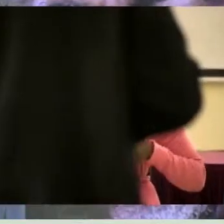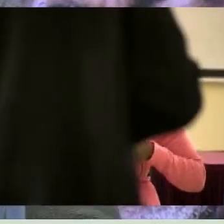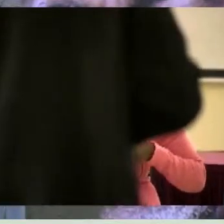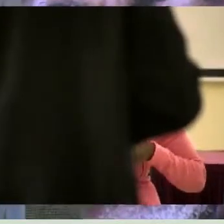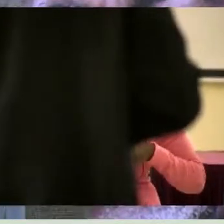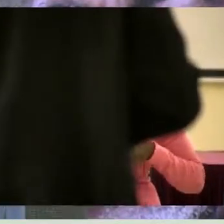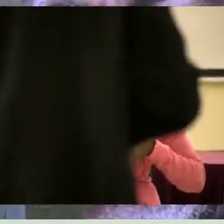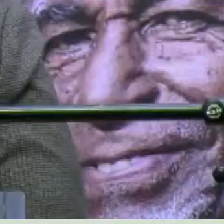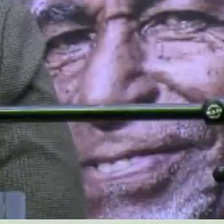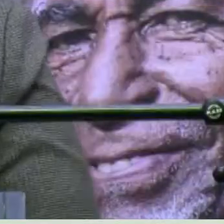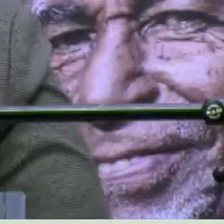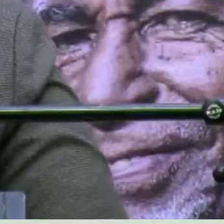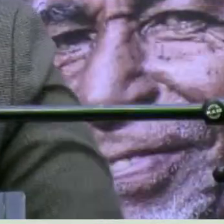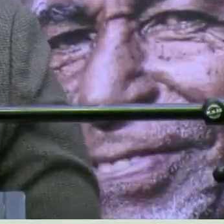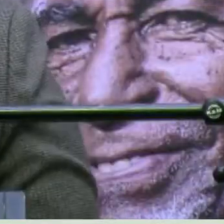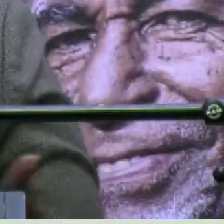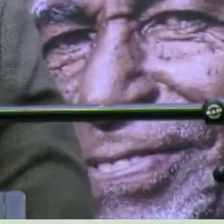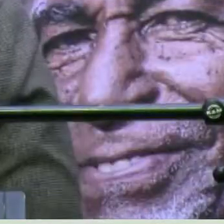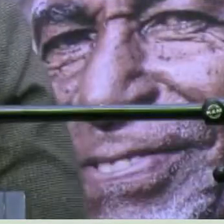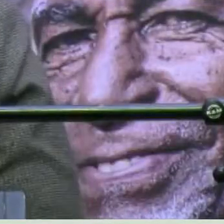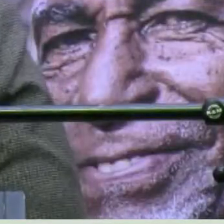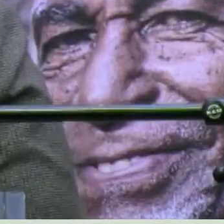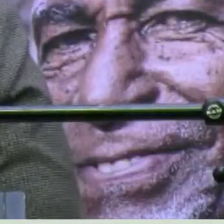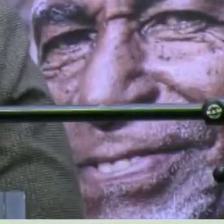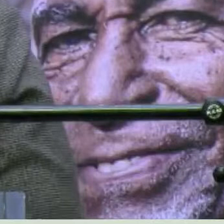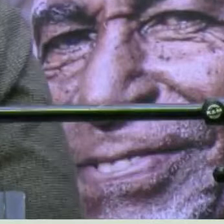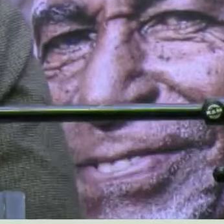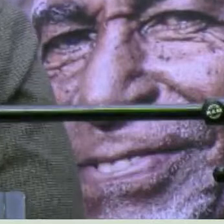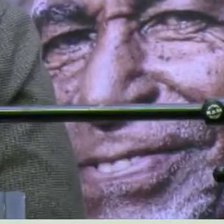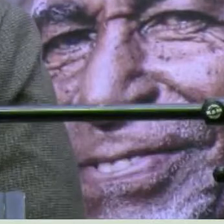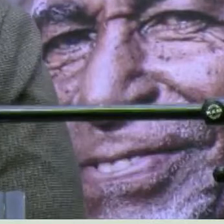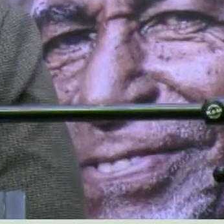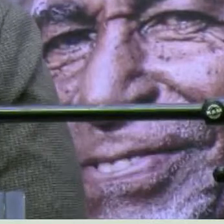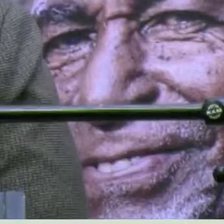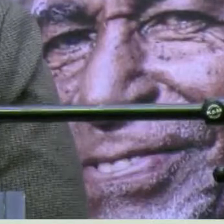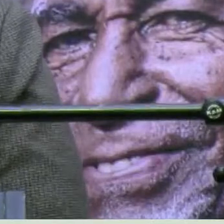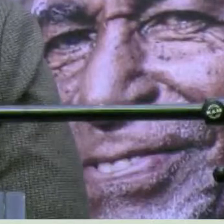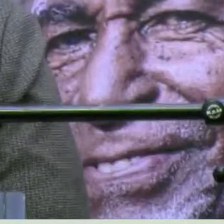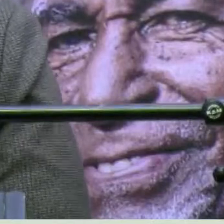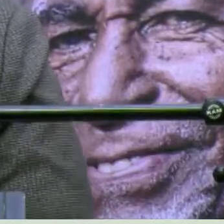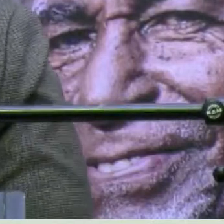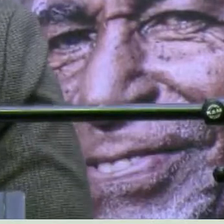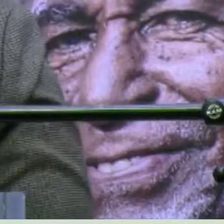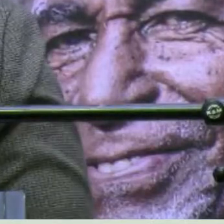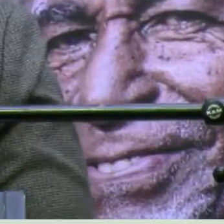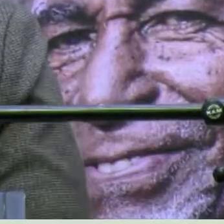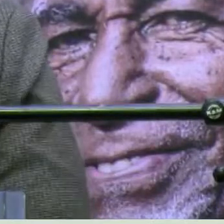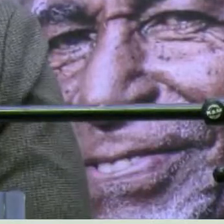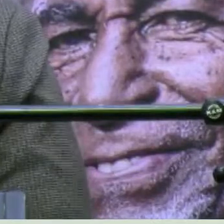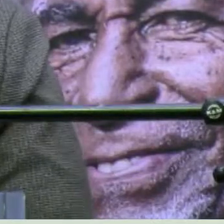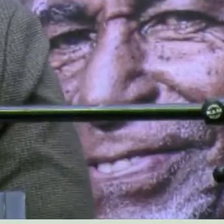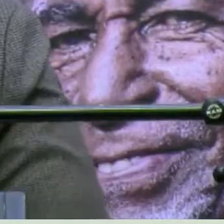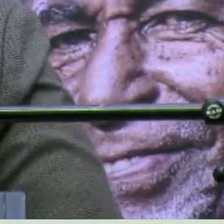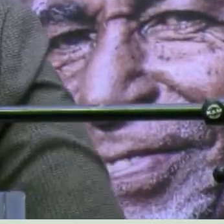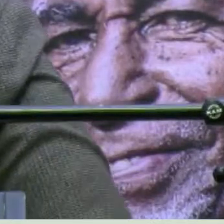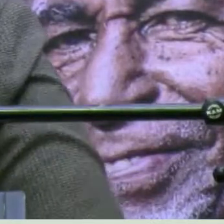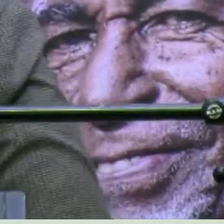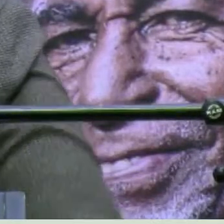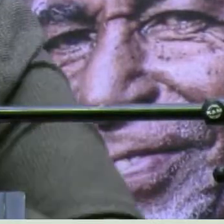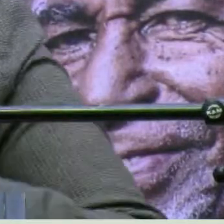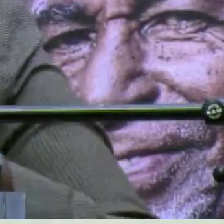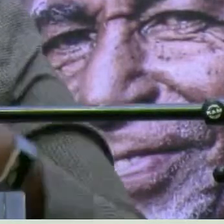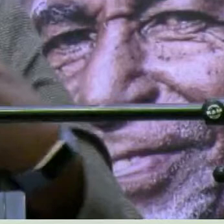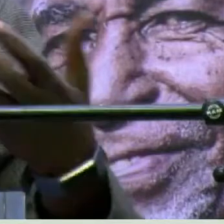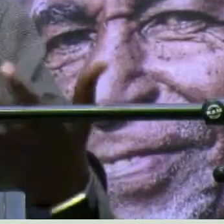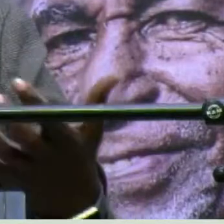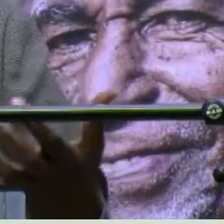speaks to our vision. We know that in an advocate, you have to go to their offices. They don't look for clients. But for us here,